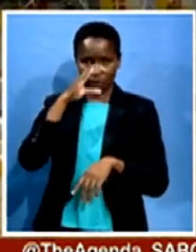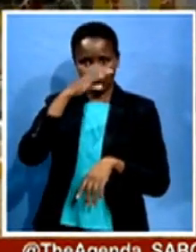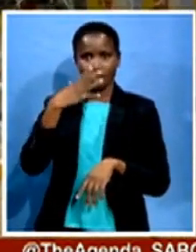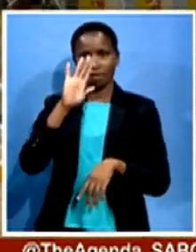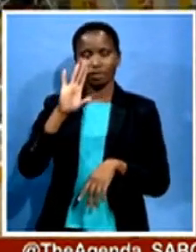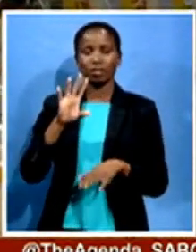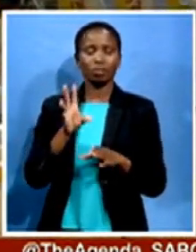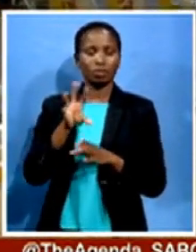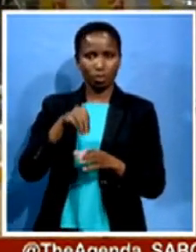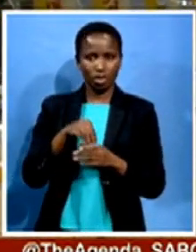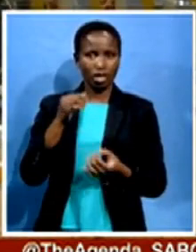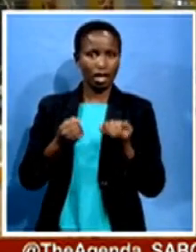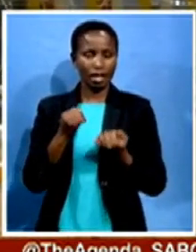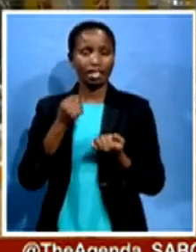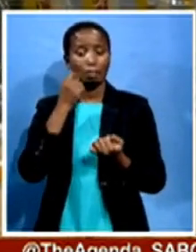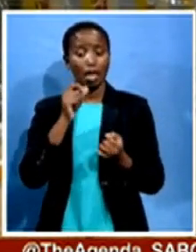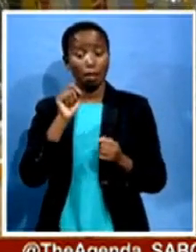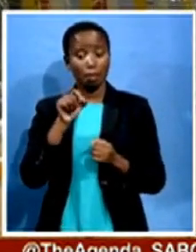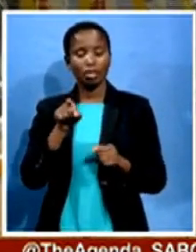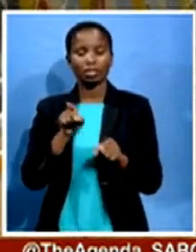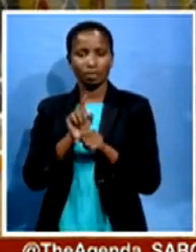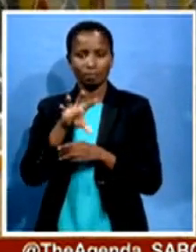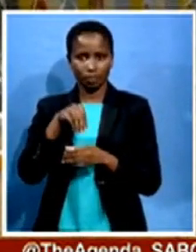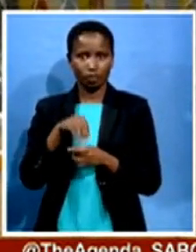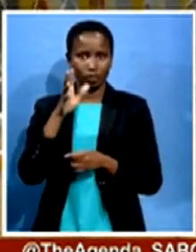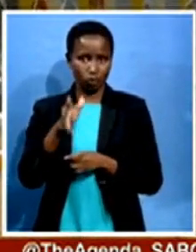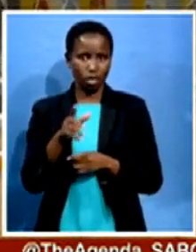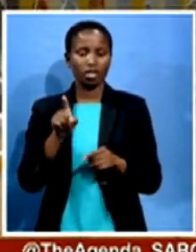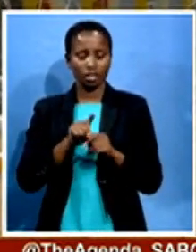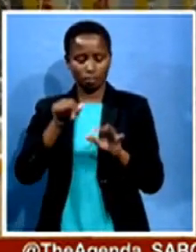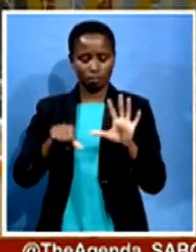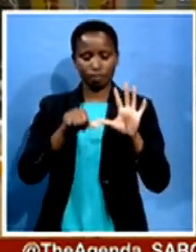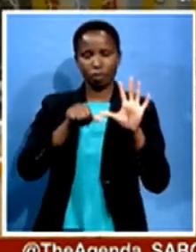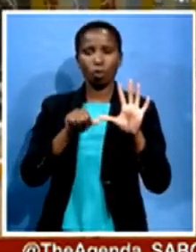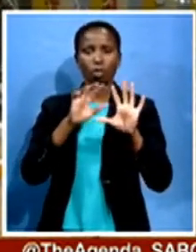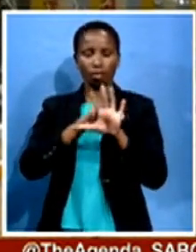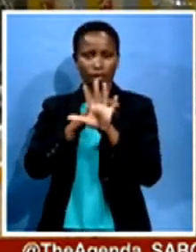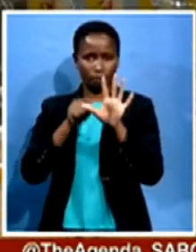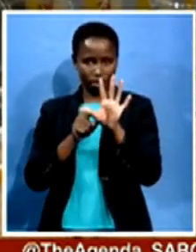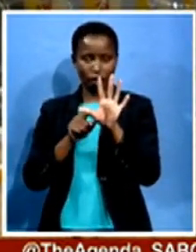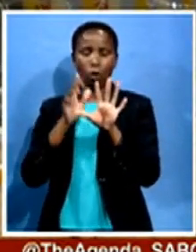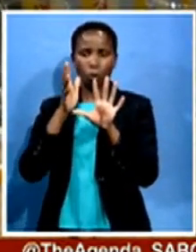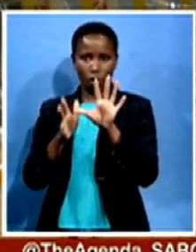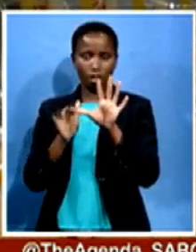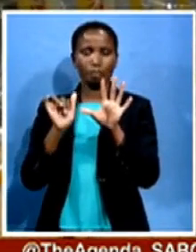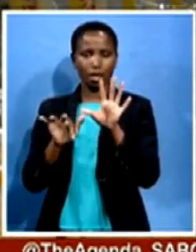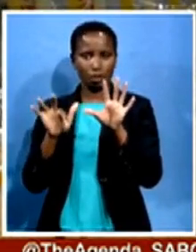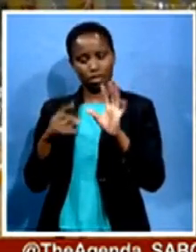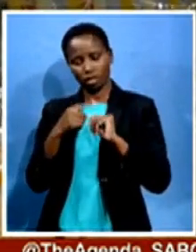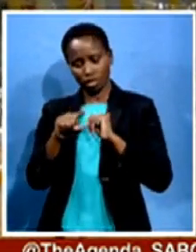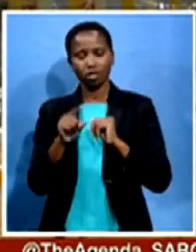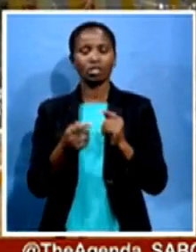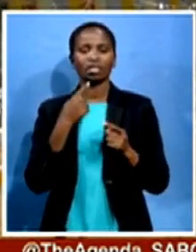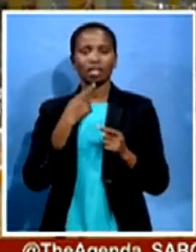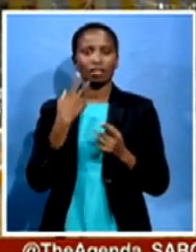expected to appear with the rest of the four men this morning. So there will be five people that are accused of murder, but we understand